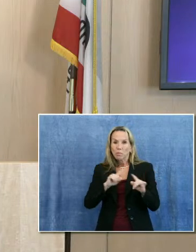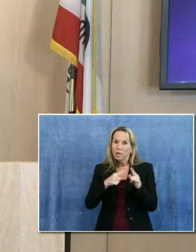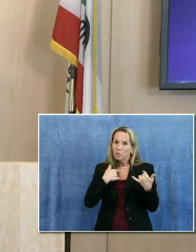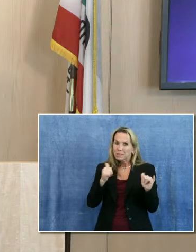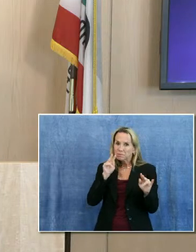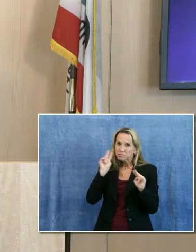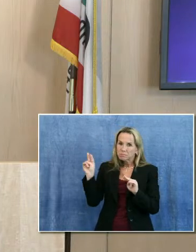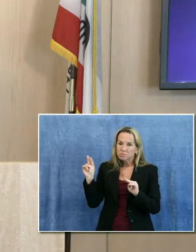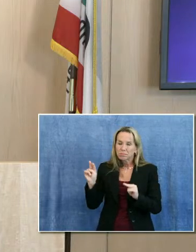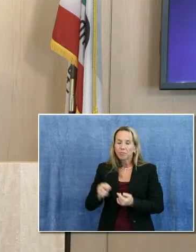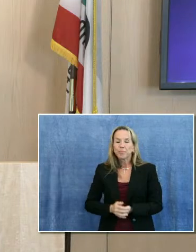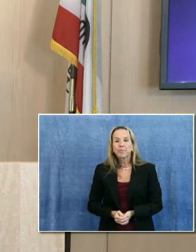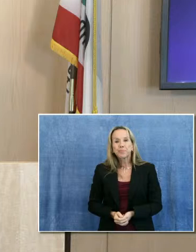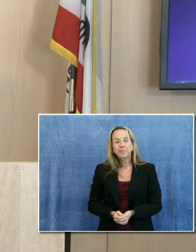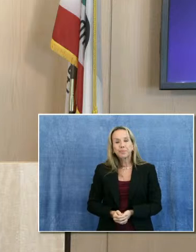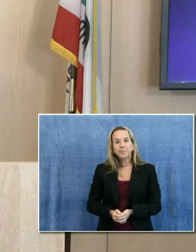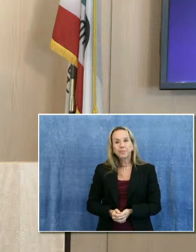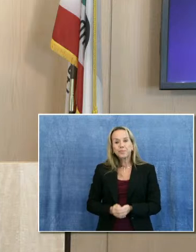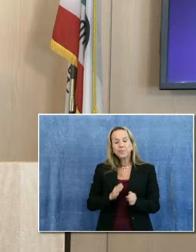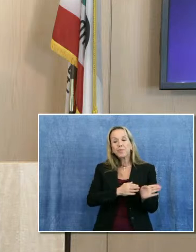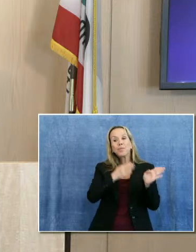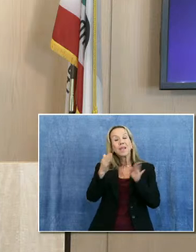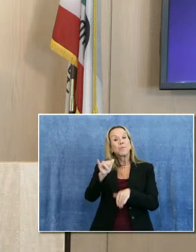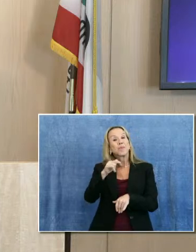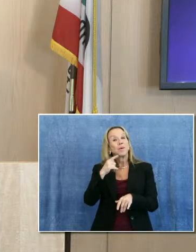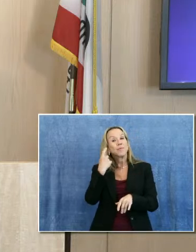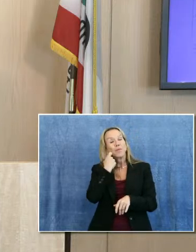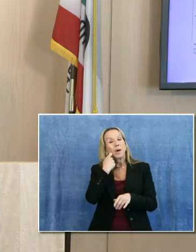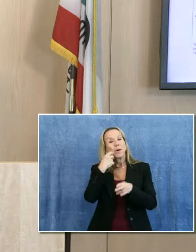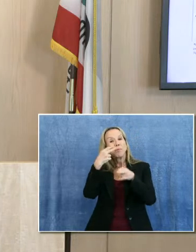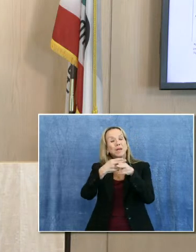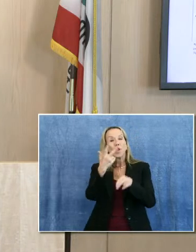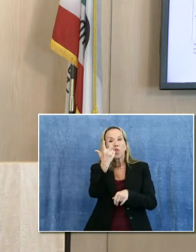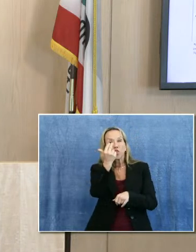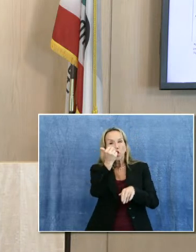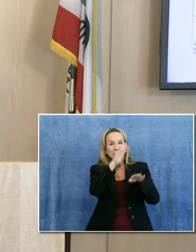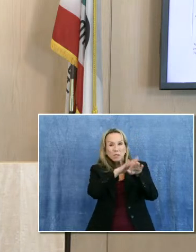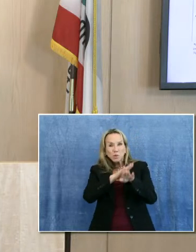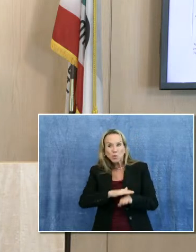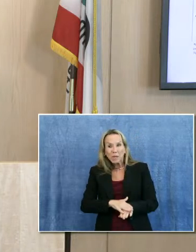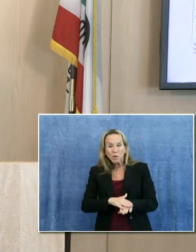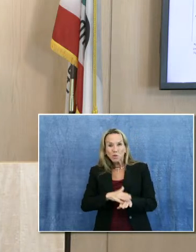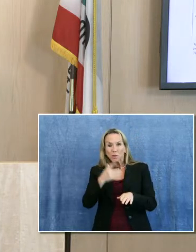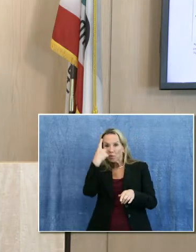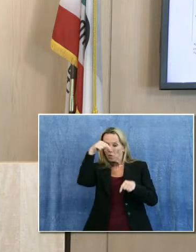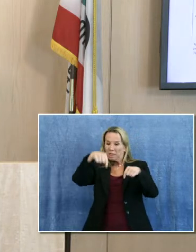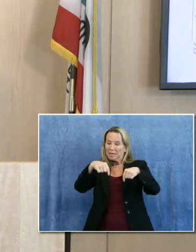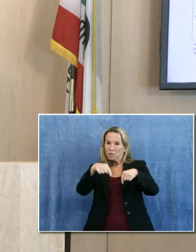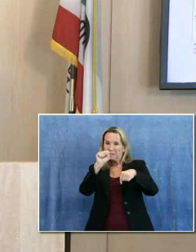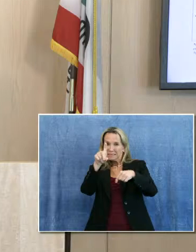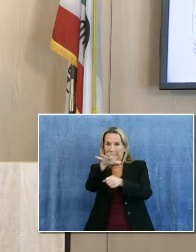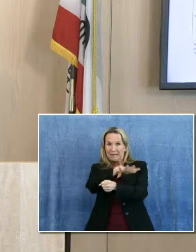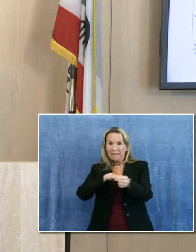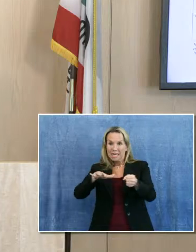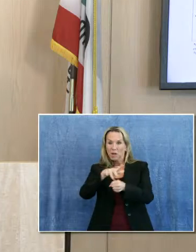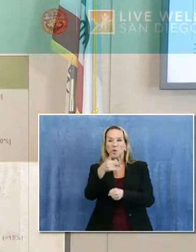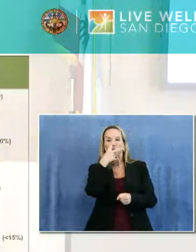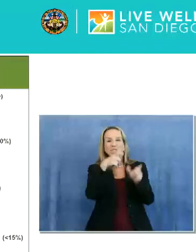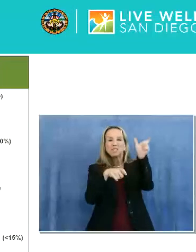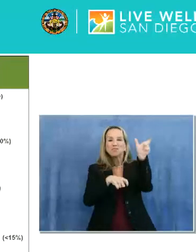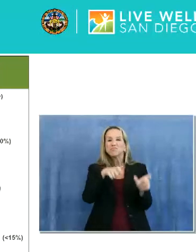tuned. Next, I will review the 13 triggers for San Diego County as is provided on this